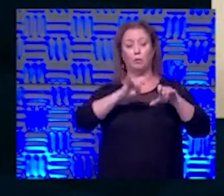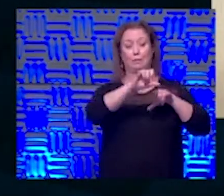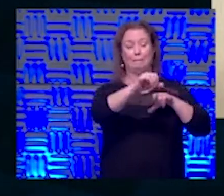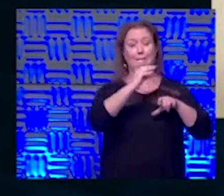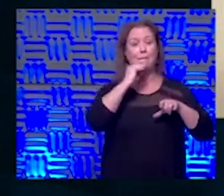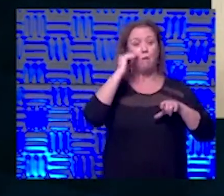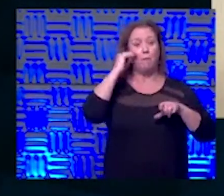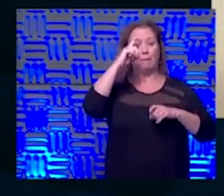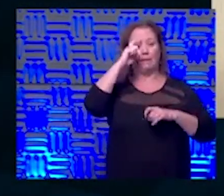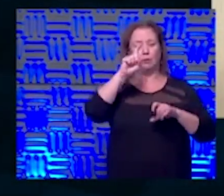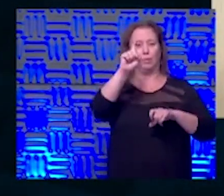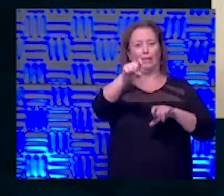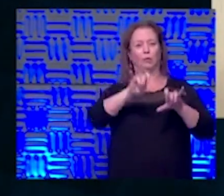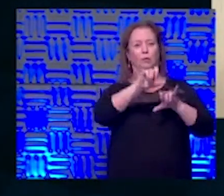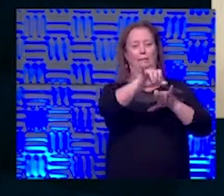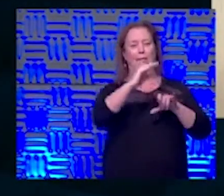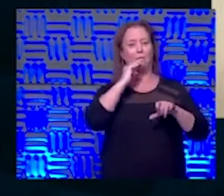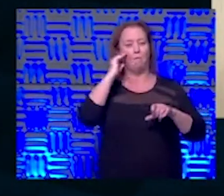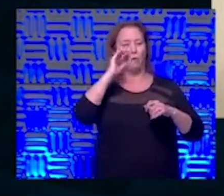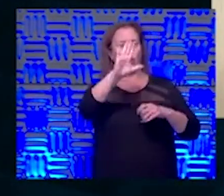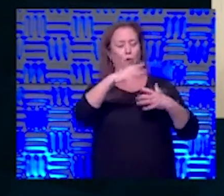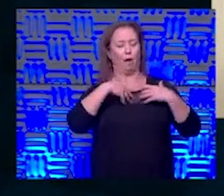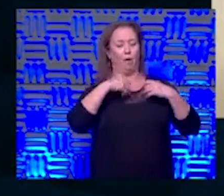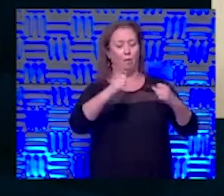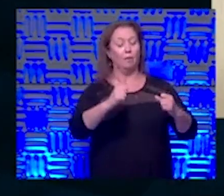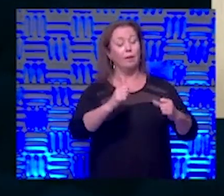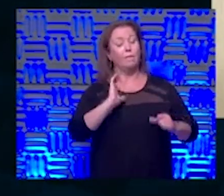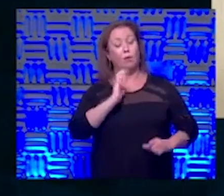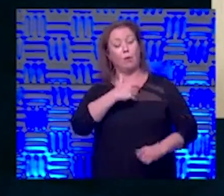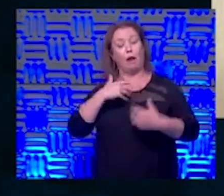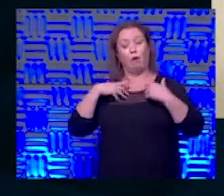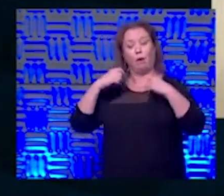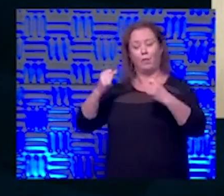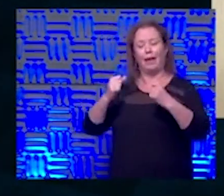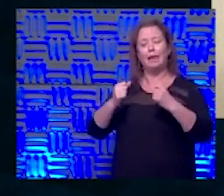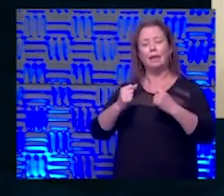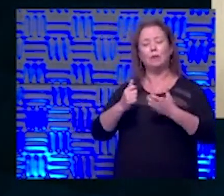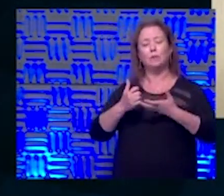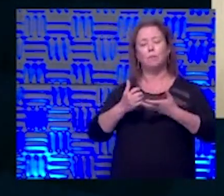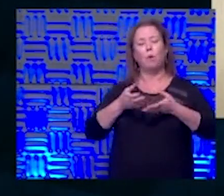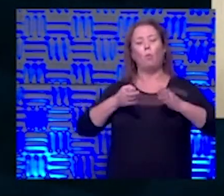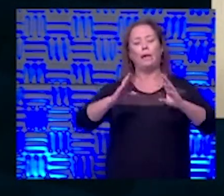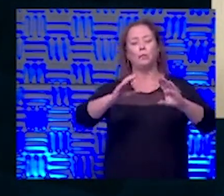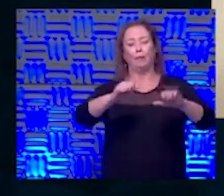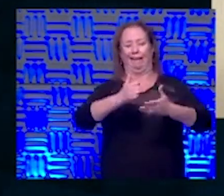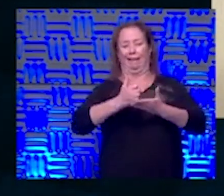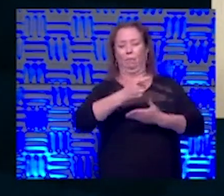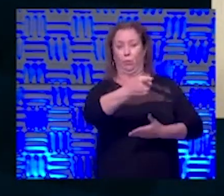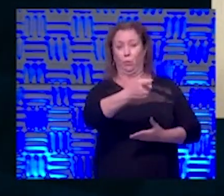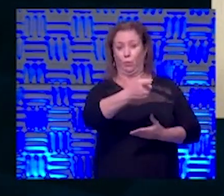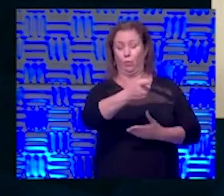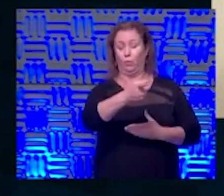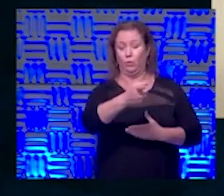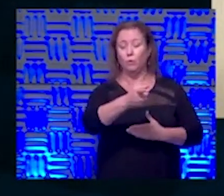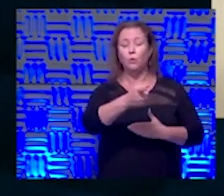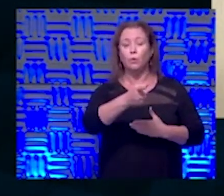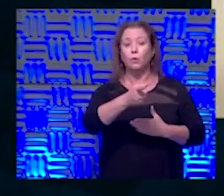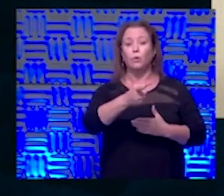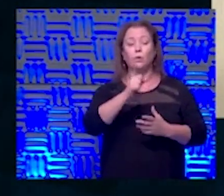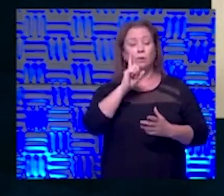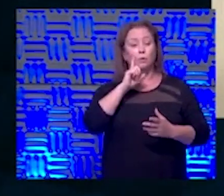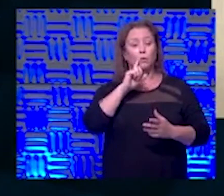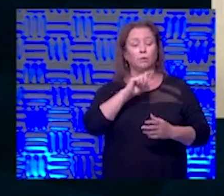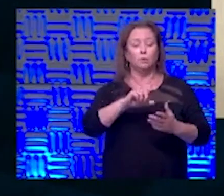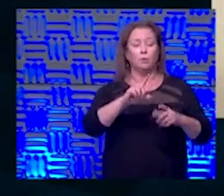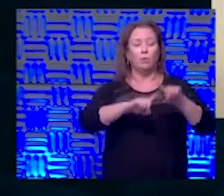because that's what we all need for you to do for your health and for our health. And here are some resources that you can utilize. And so being able to dial, I think it's 311